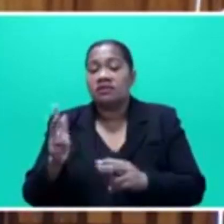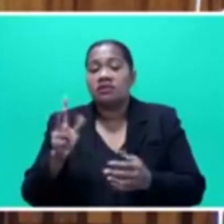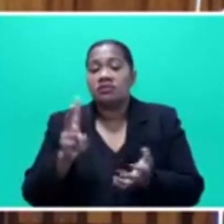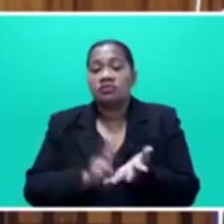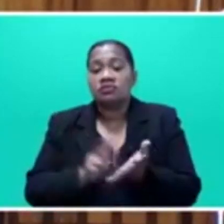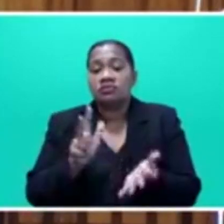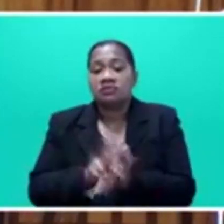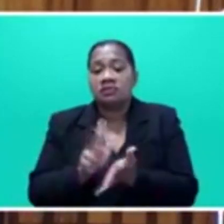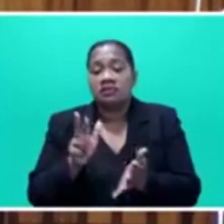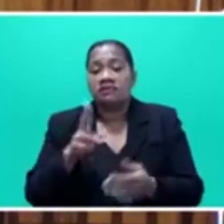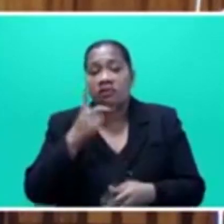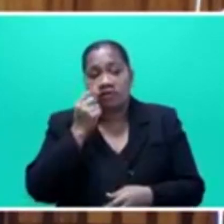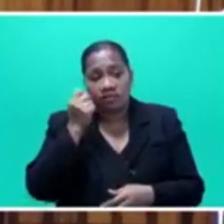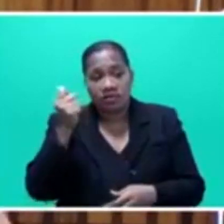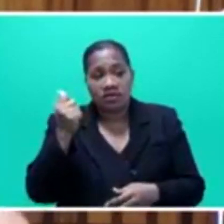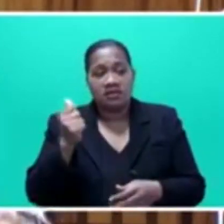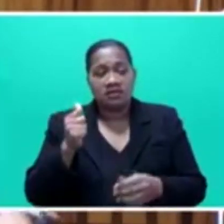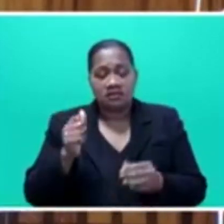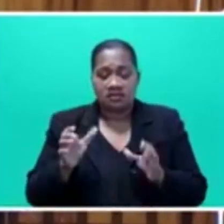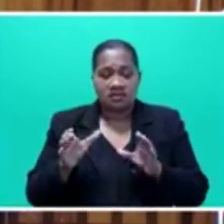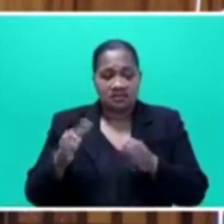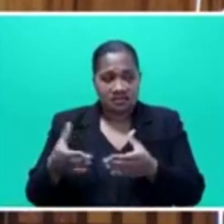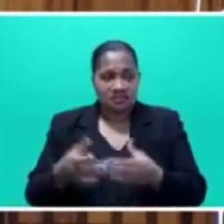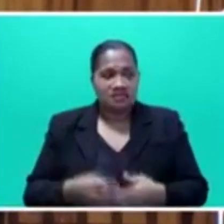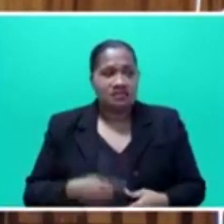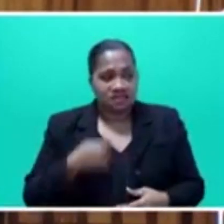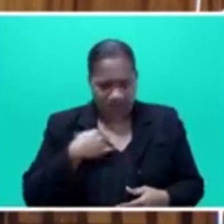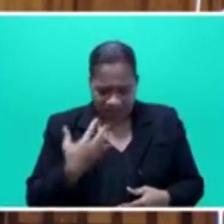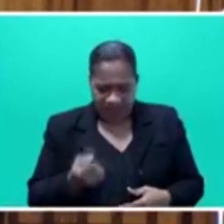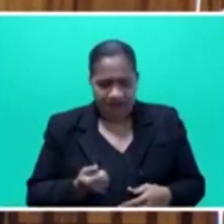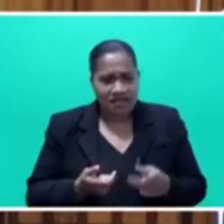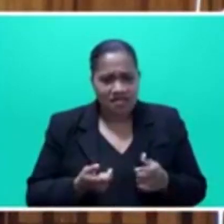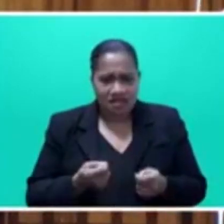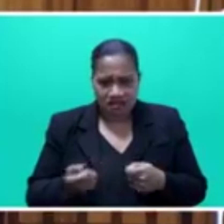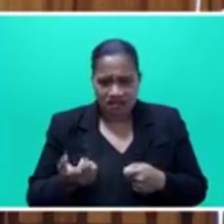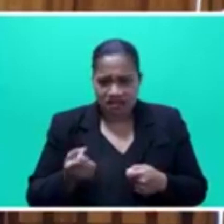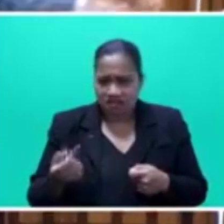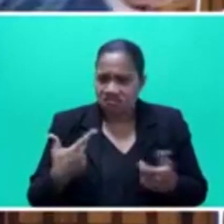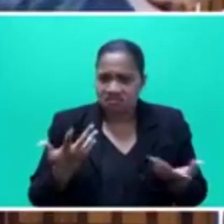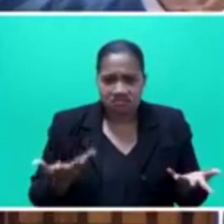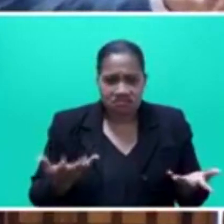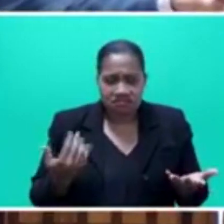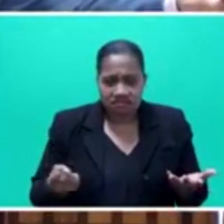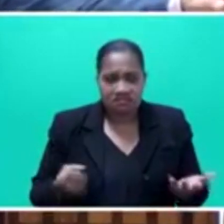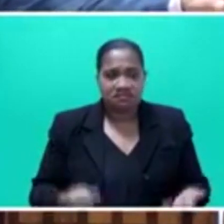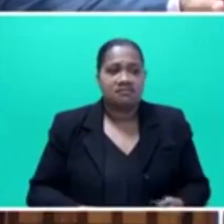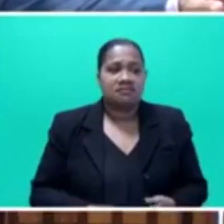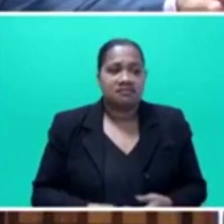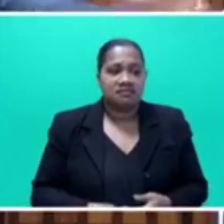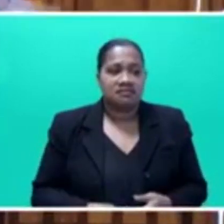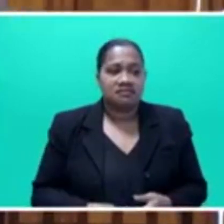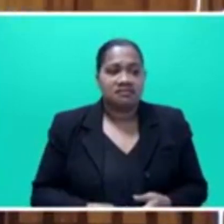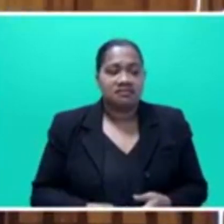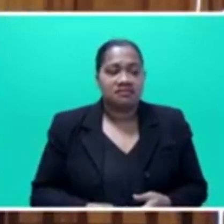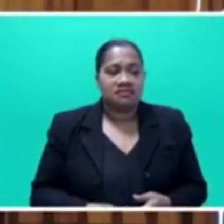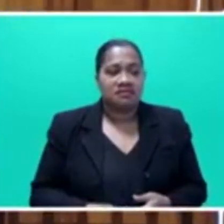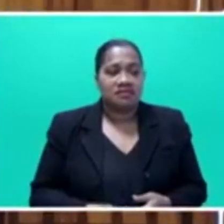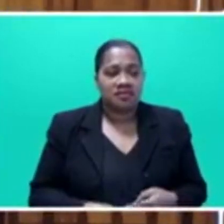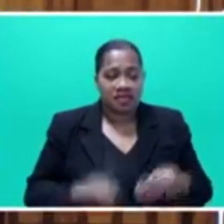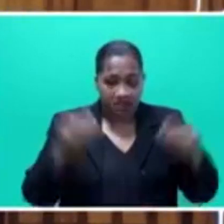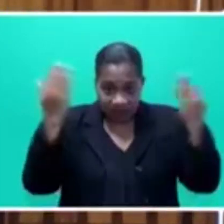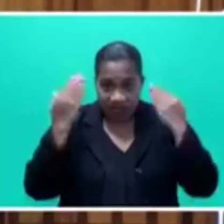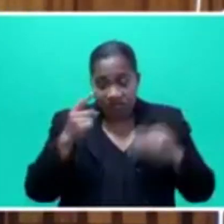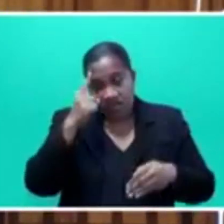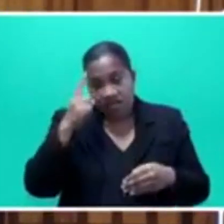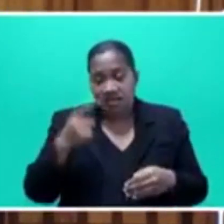reported? For me. I got the text. Mr. Speaker, sir. And he said